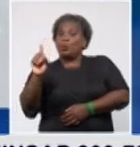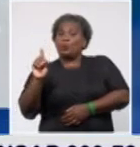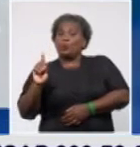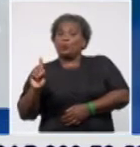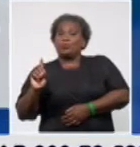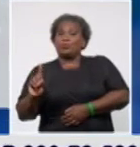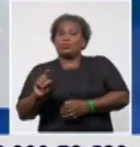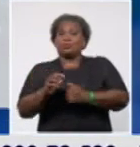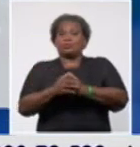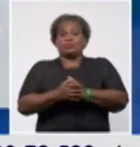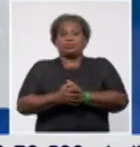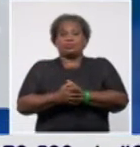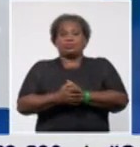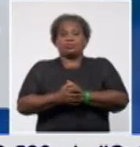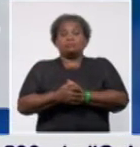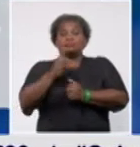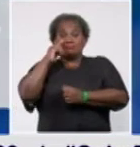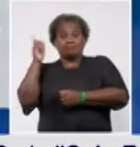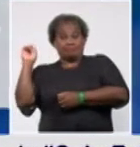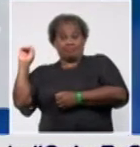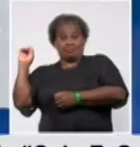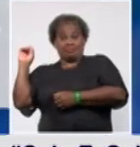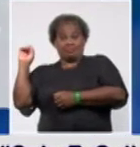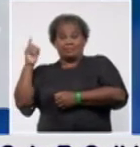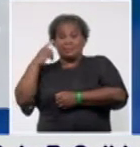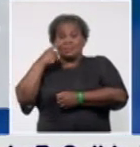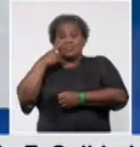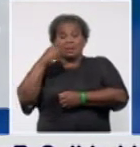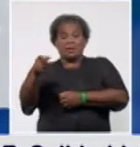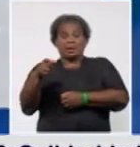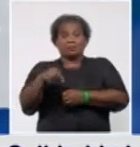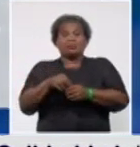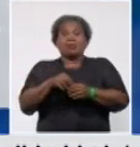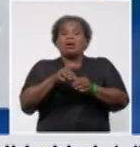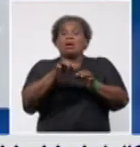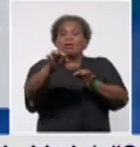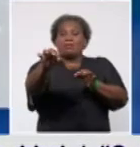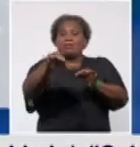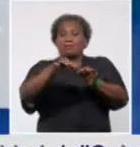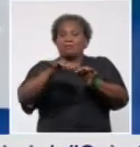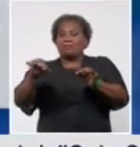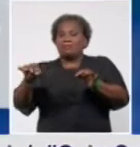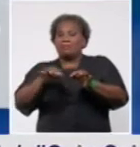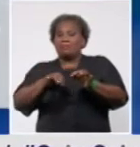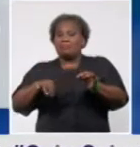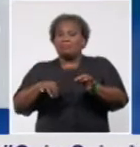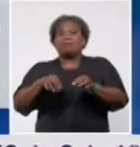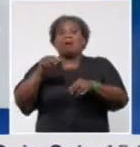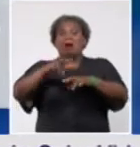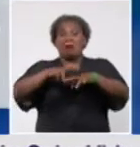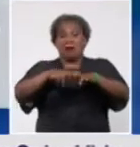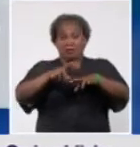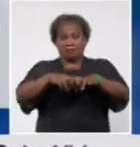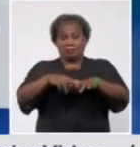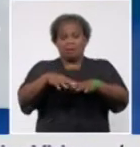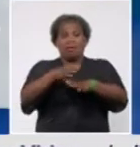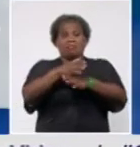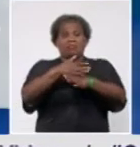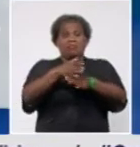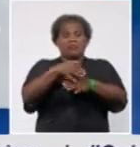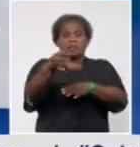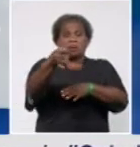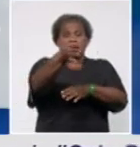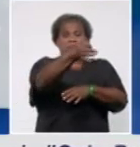Octubre. As you can see, the virus is present in 10 municipalities across the city.